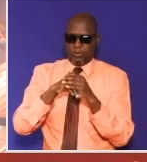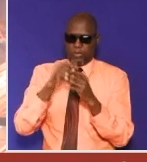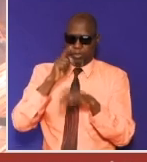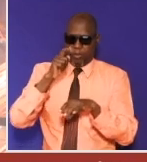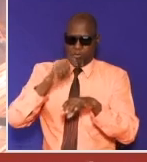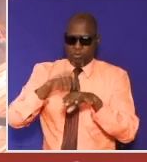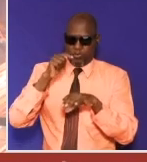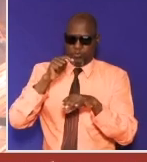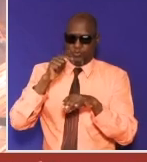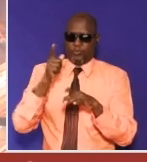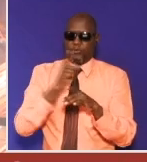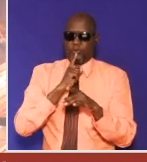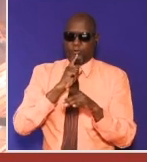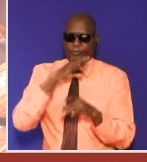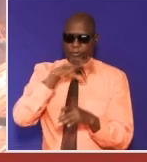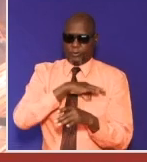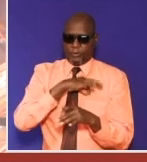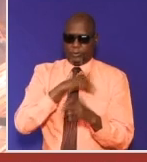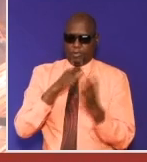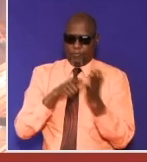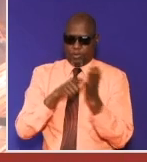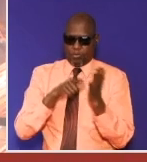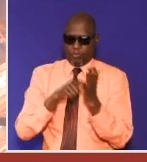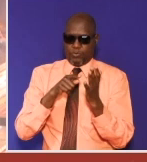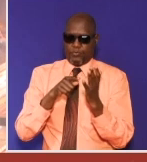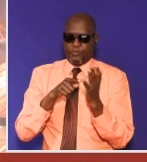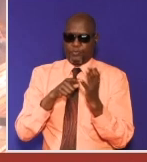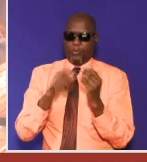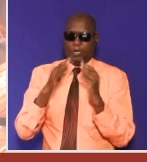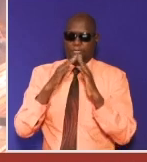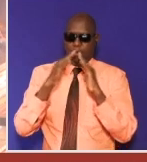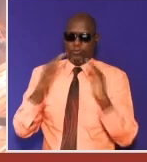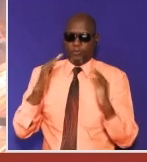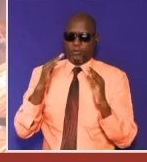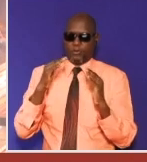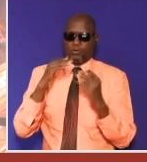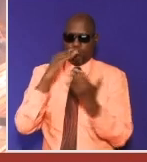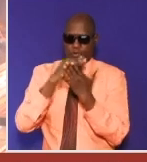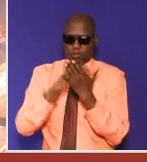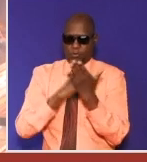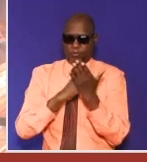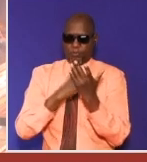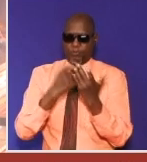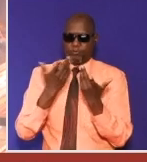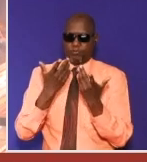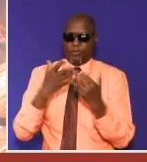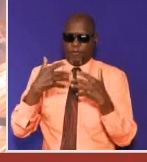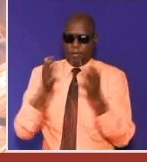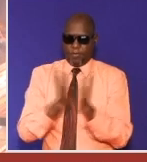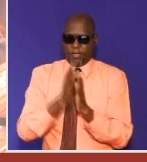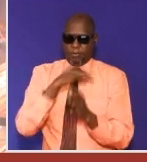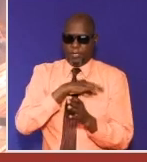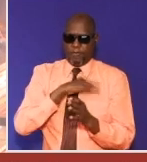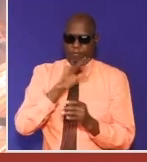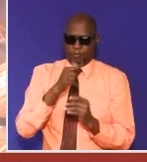the gains registered in the affordable housing program, with thousands of families obtaining their livelihoods from the project.